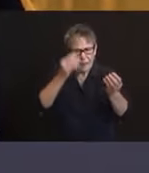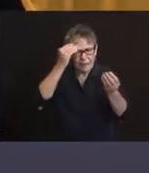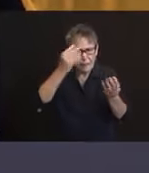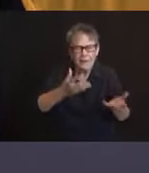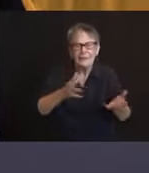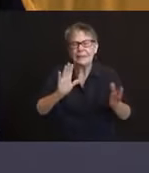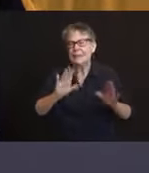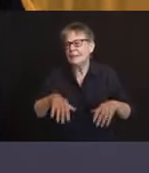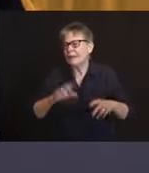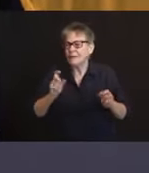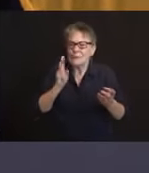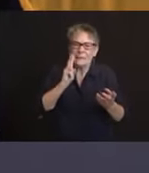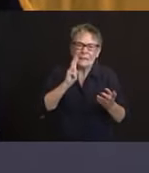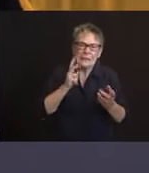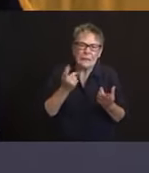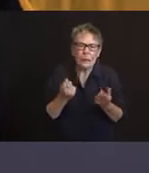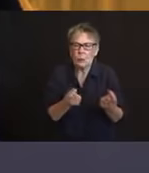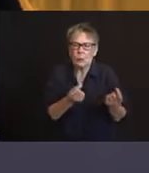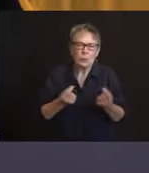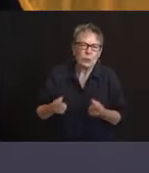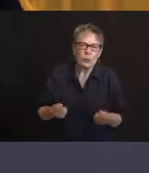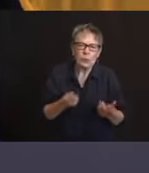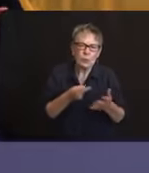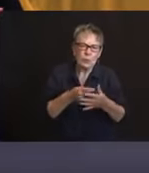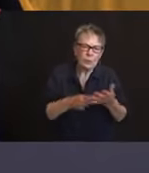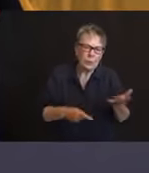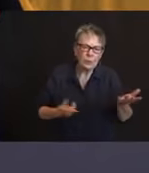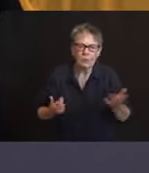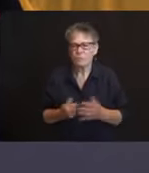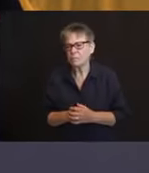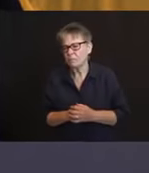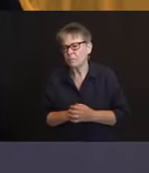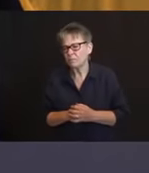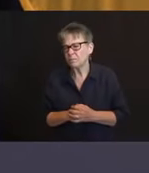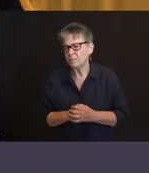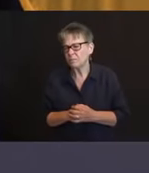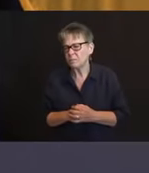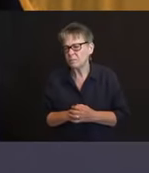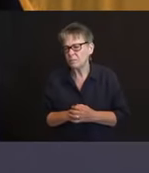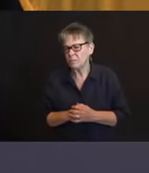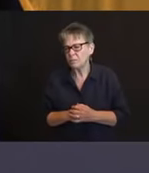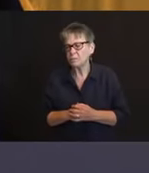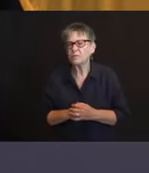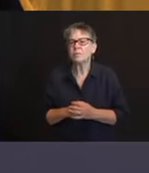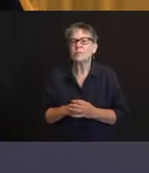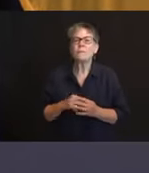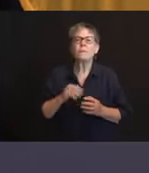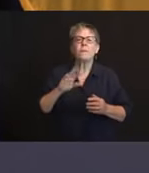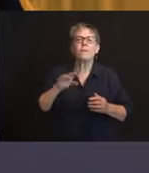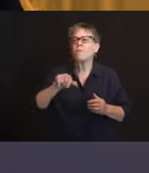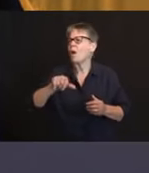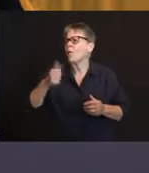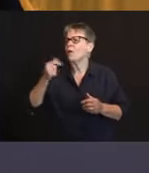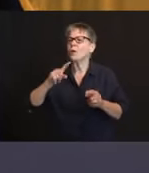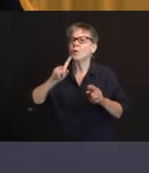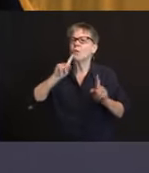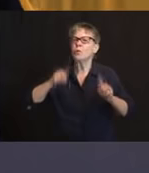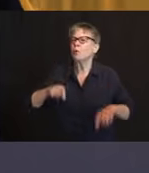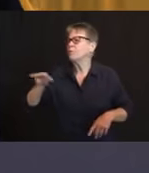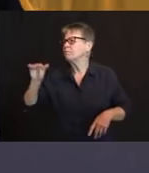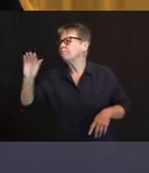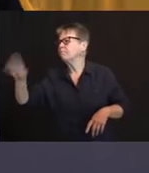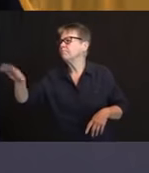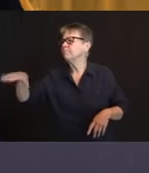Let's come back to you on that if we can. Thank you. Sir. Good afternoon, everybody. Governor, two quick